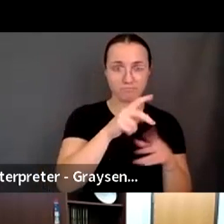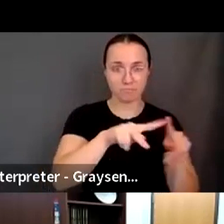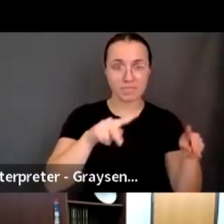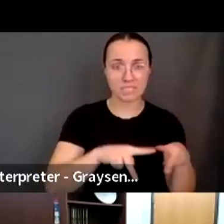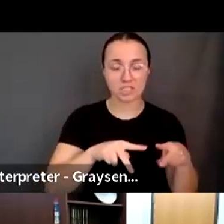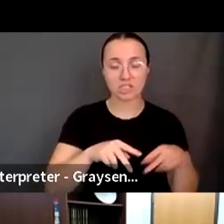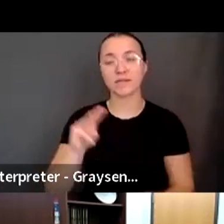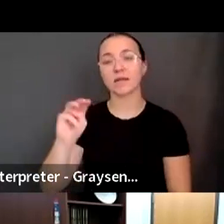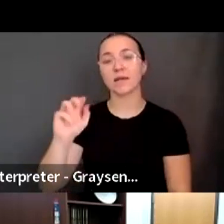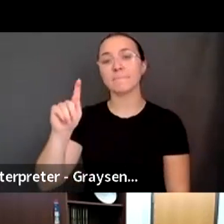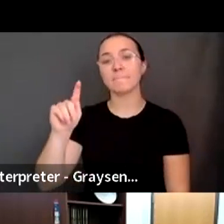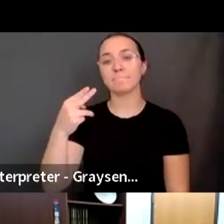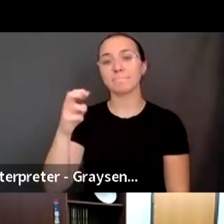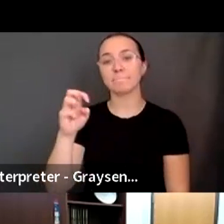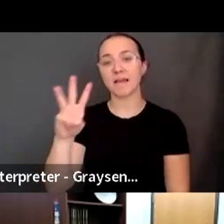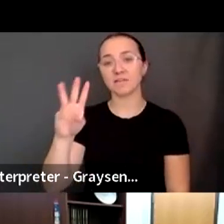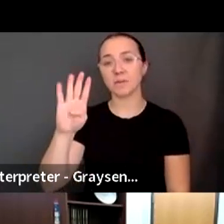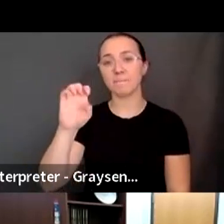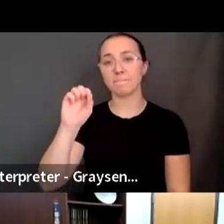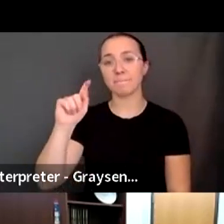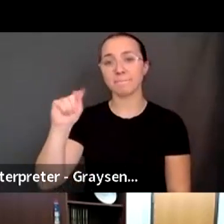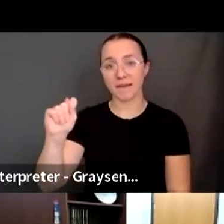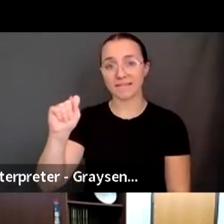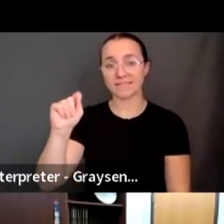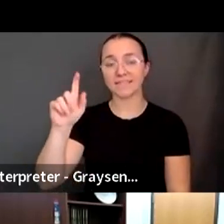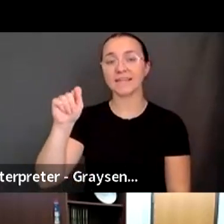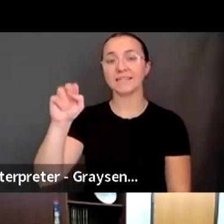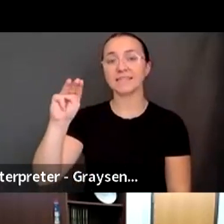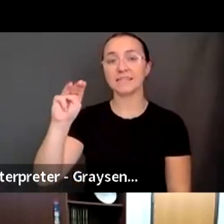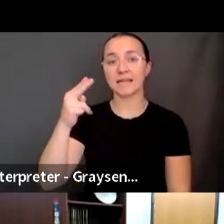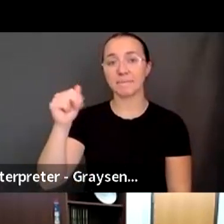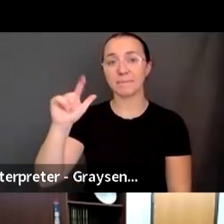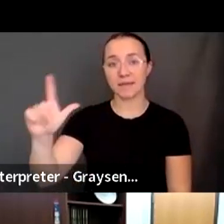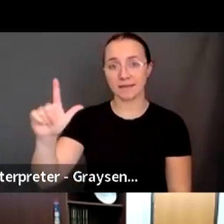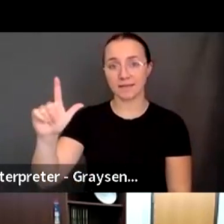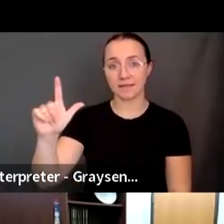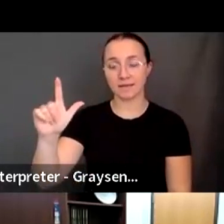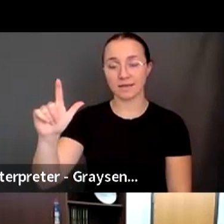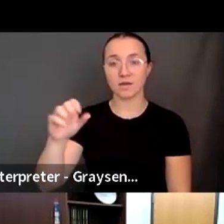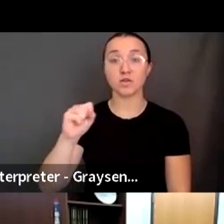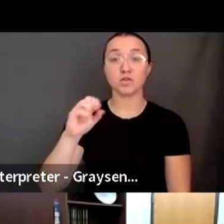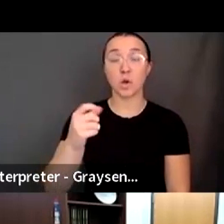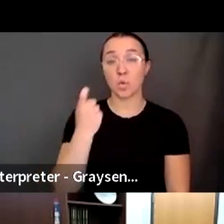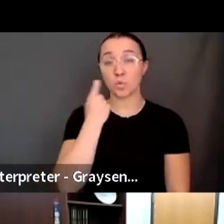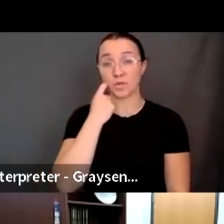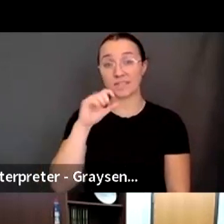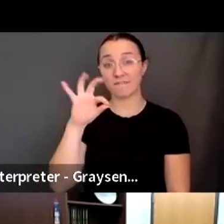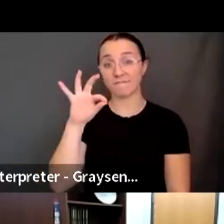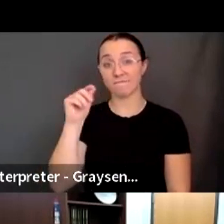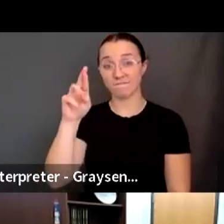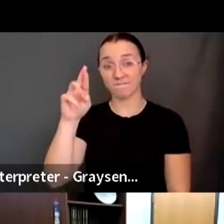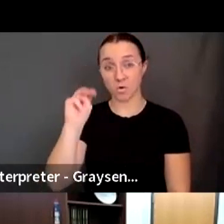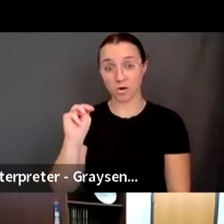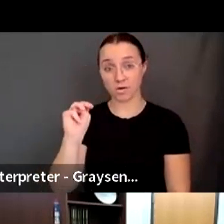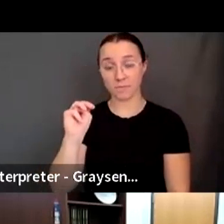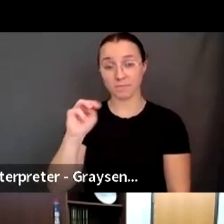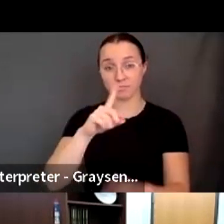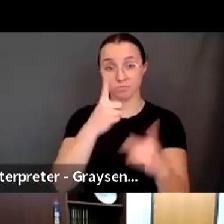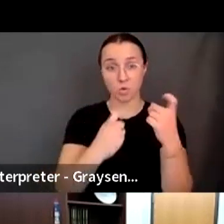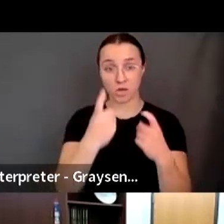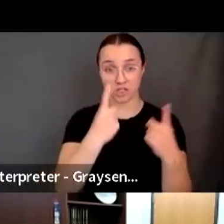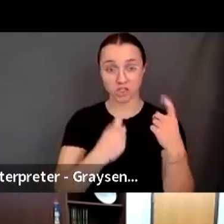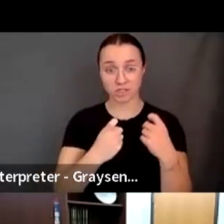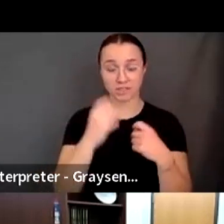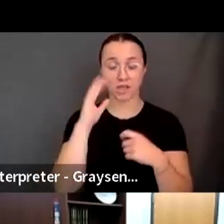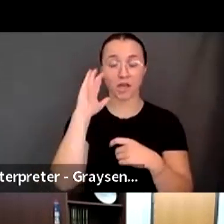Best, and Tim Hill. So questions asked in the last forum, I will go over those in just a